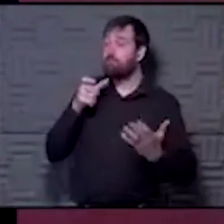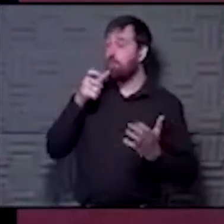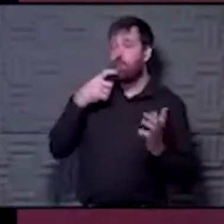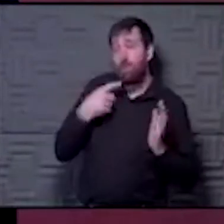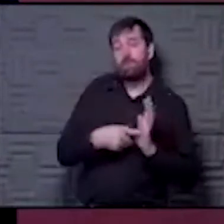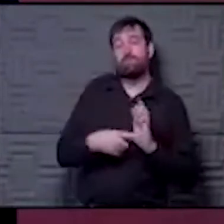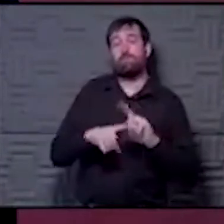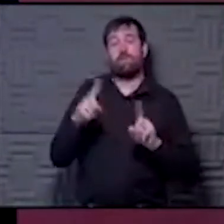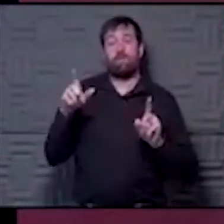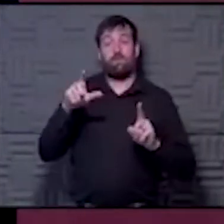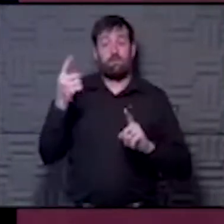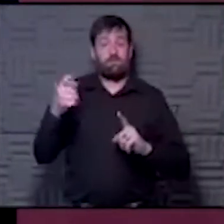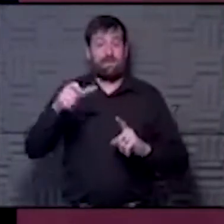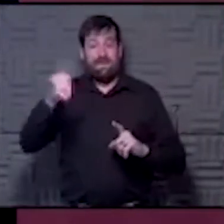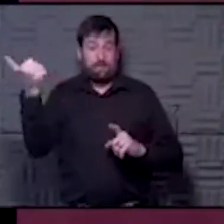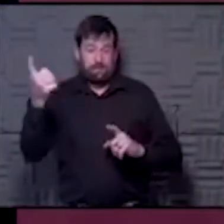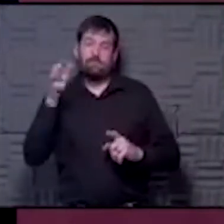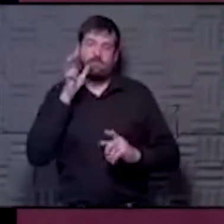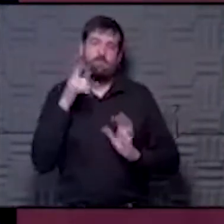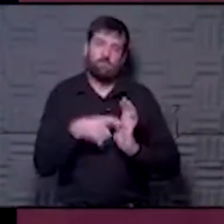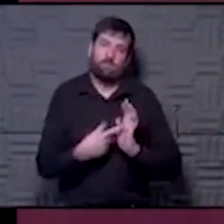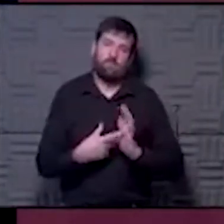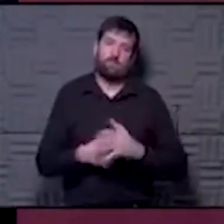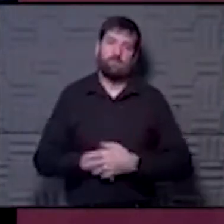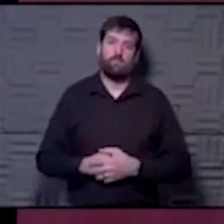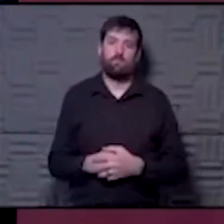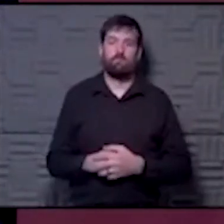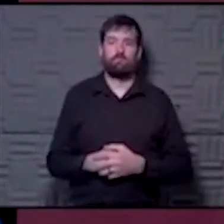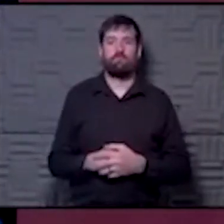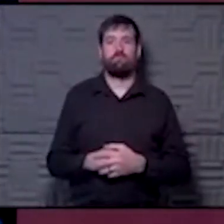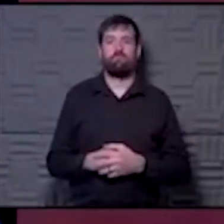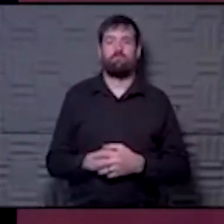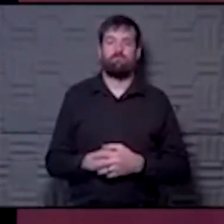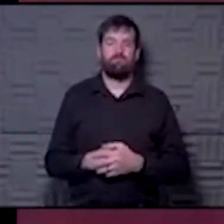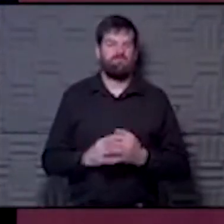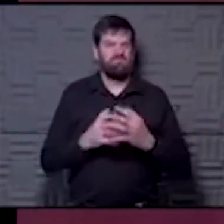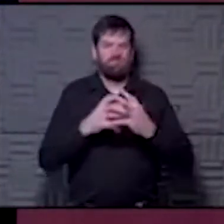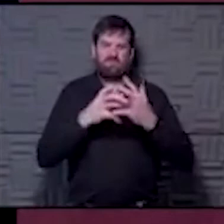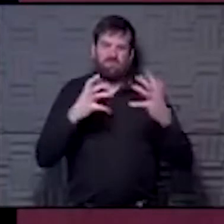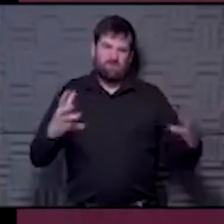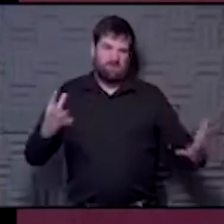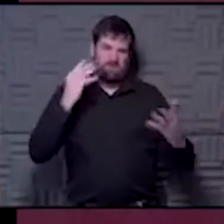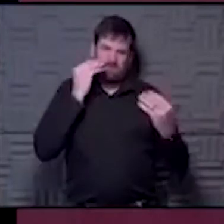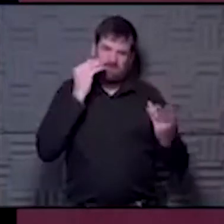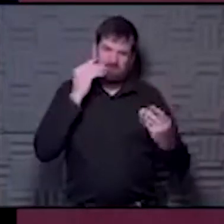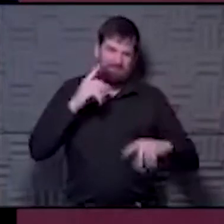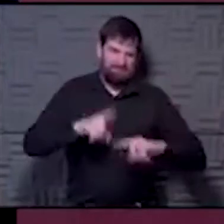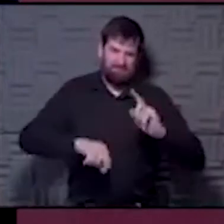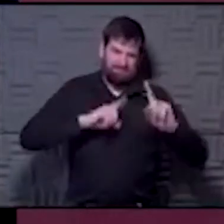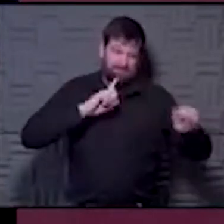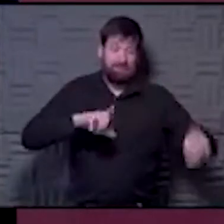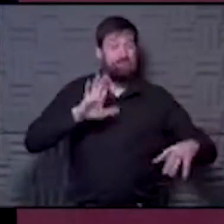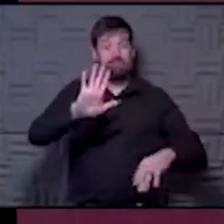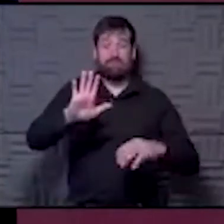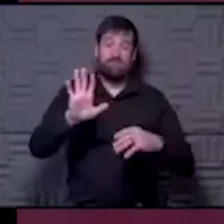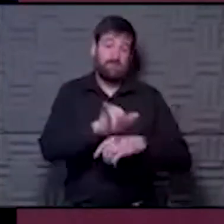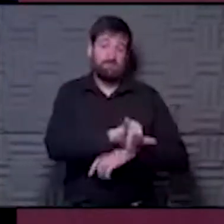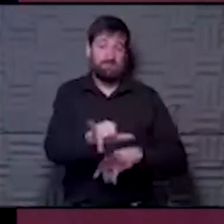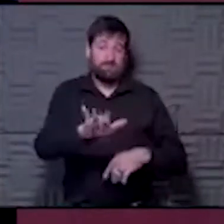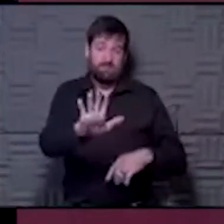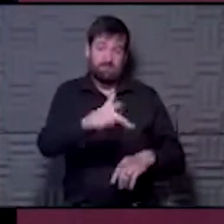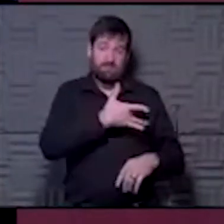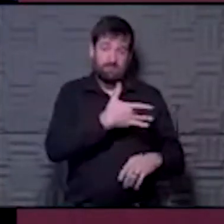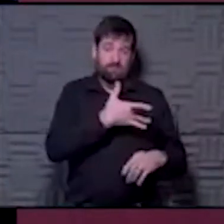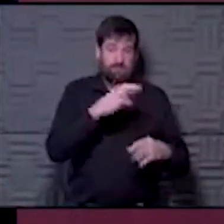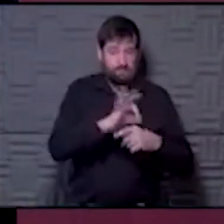someone otherwise will notice that. And so there's so much to that question that we just don't know the answer about. And the same thing can be true of your heart function. You know, if I